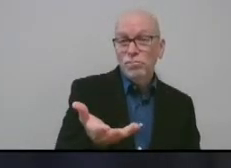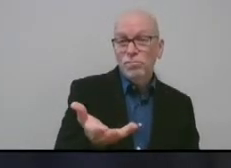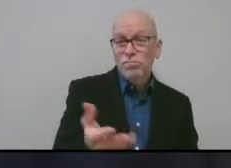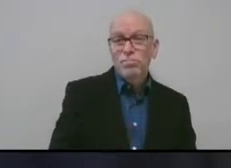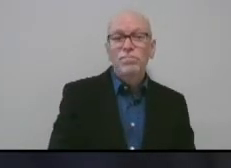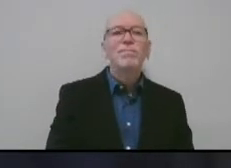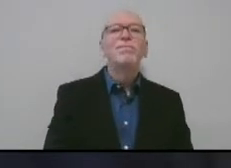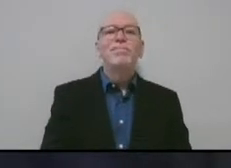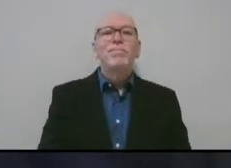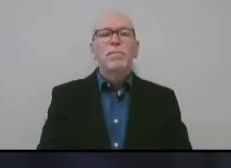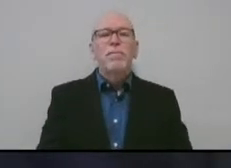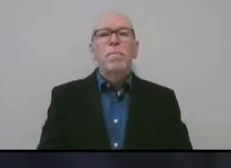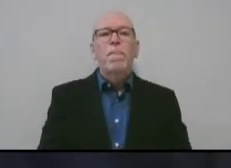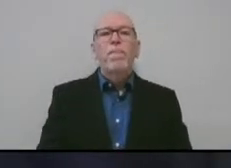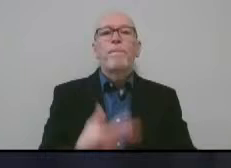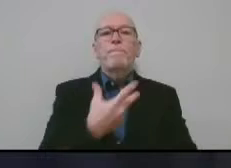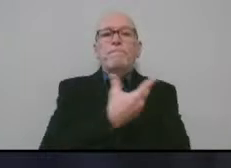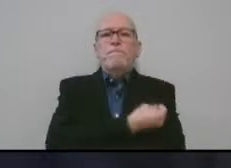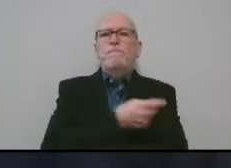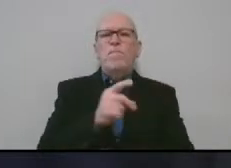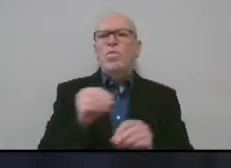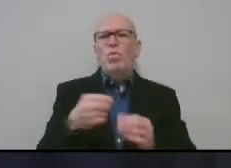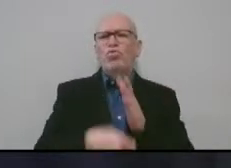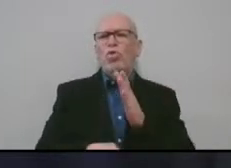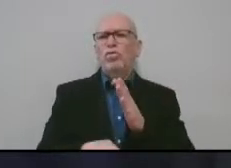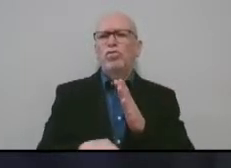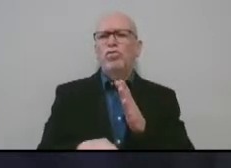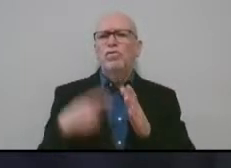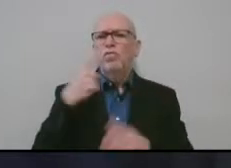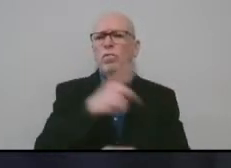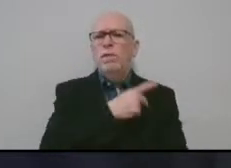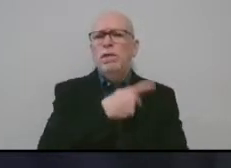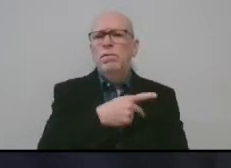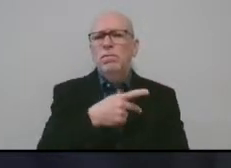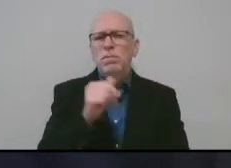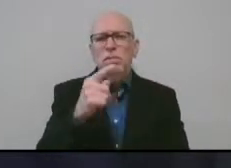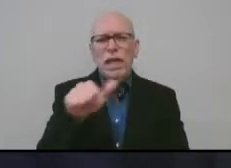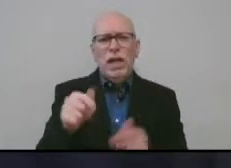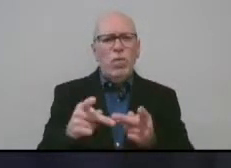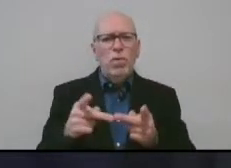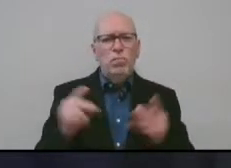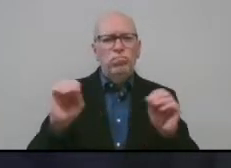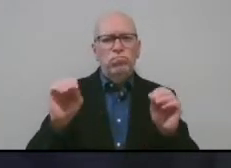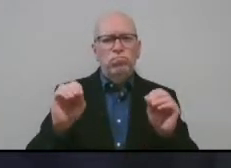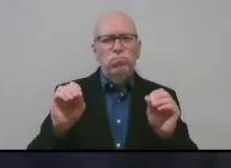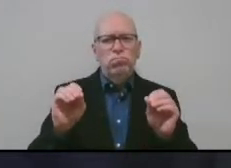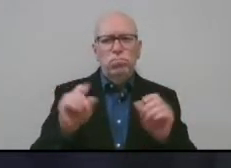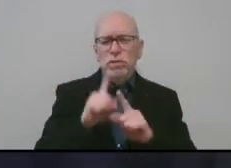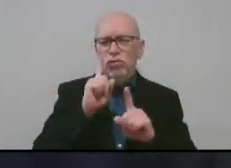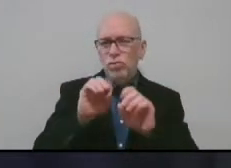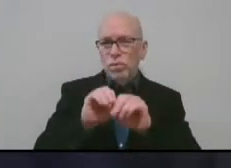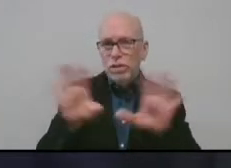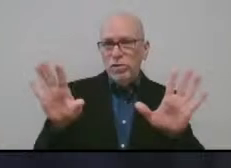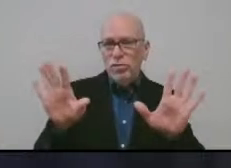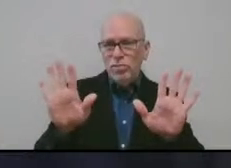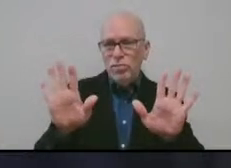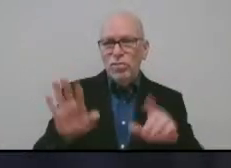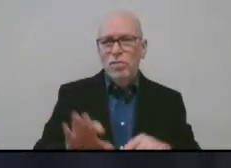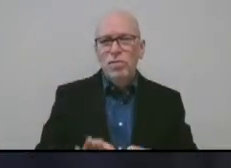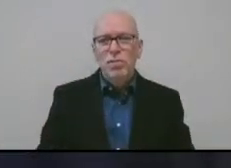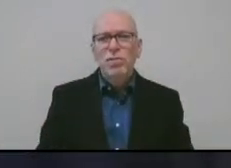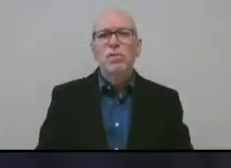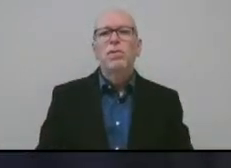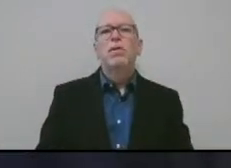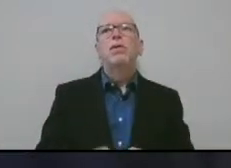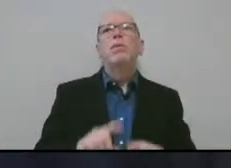The vaccines, there will be no charge to the patient at any location. So I want to make sure that is very clear. However, they